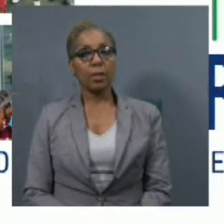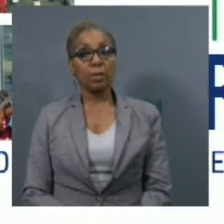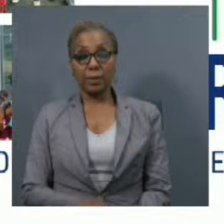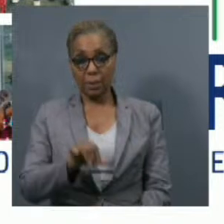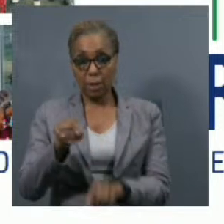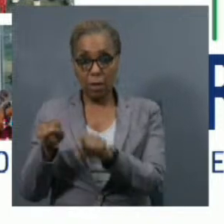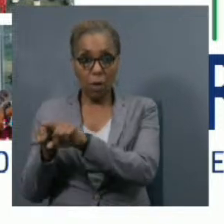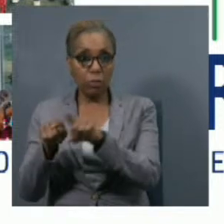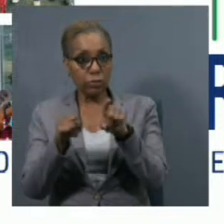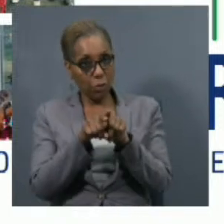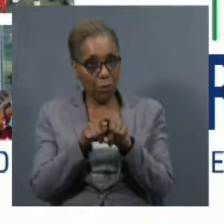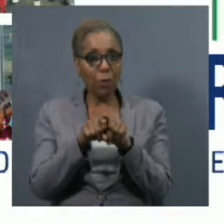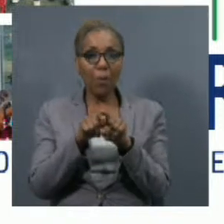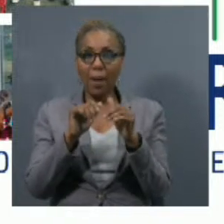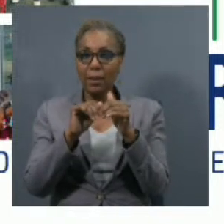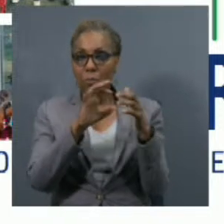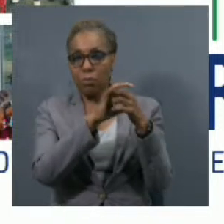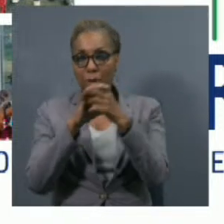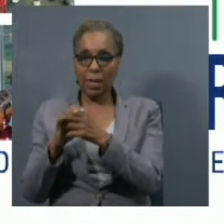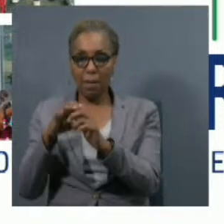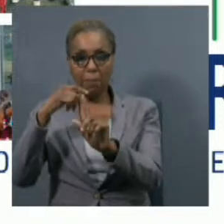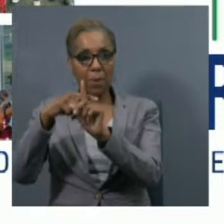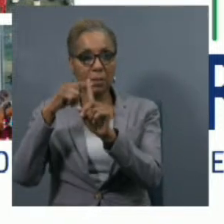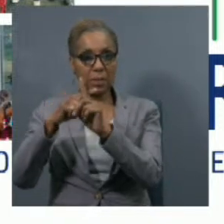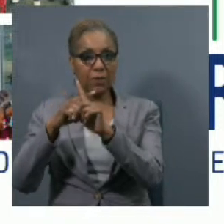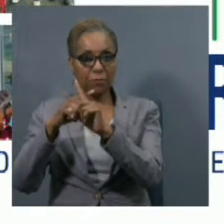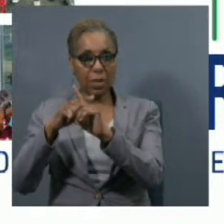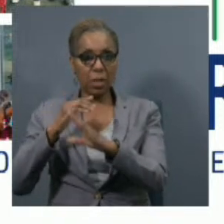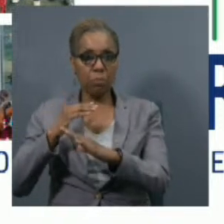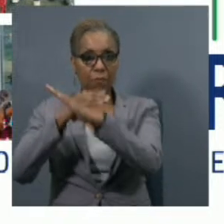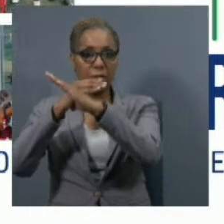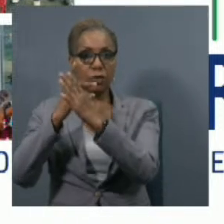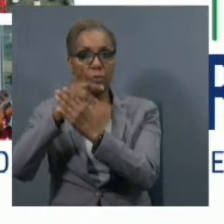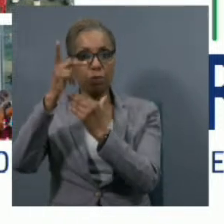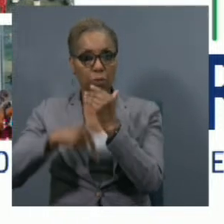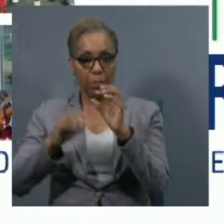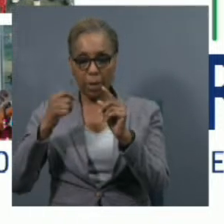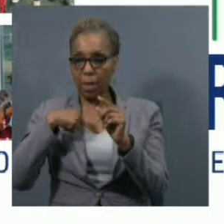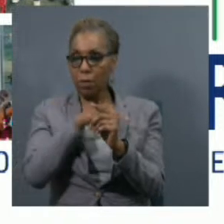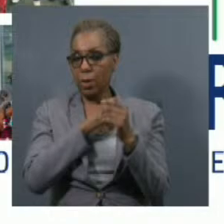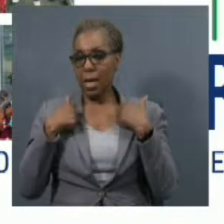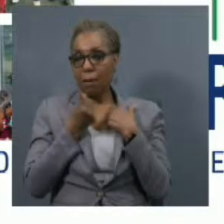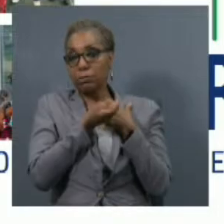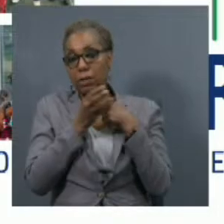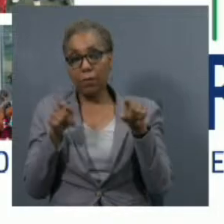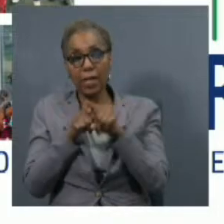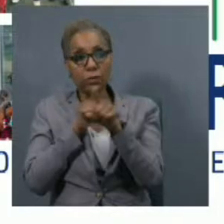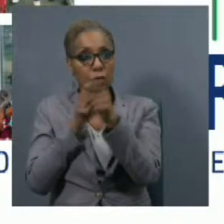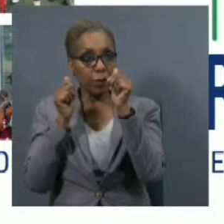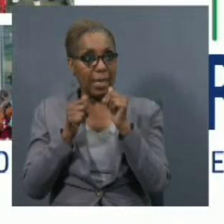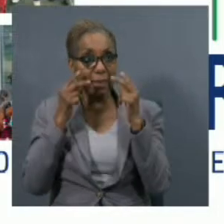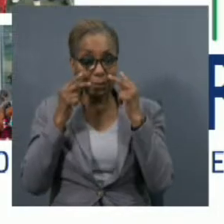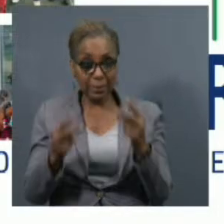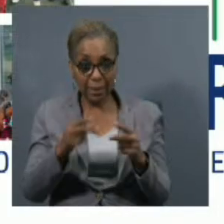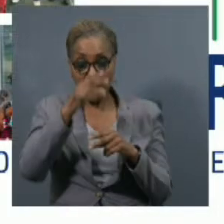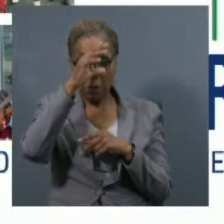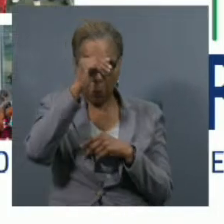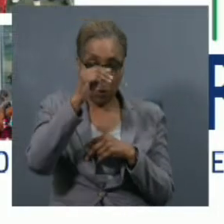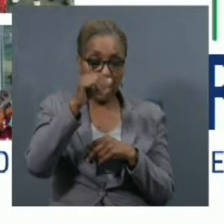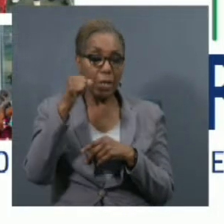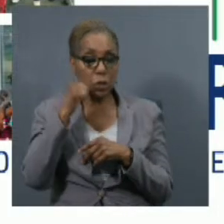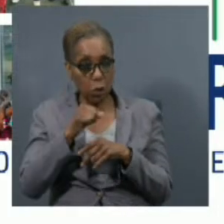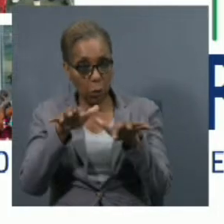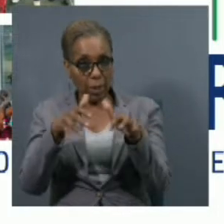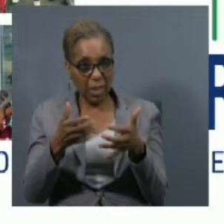That also looks like our positive prevention programs. We were able to have several, as you can see, for example, Boys and Girls Club, we may